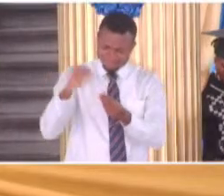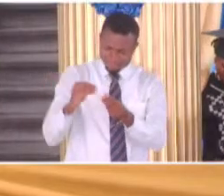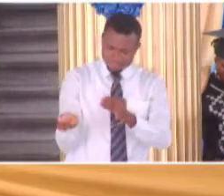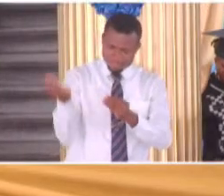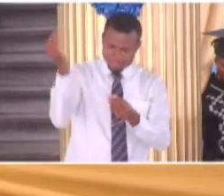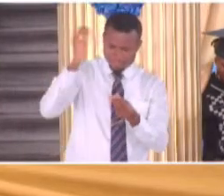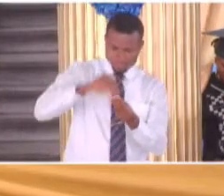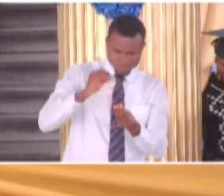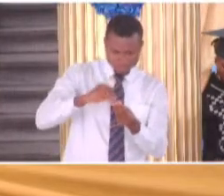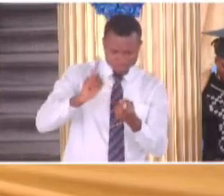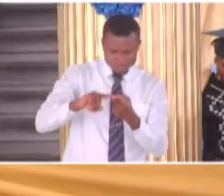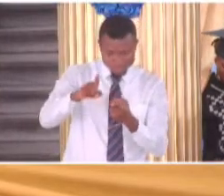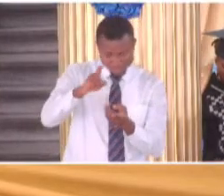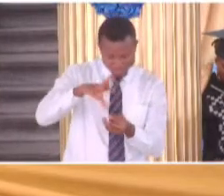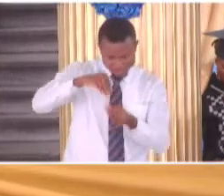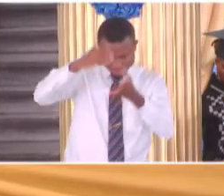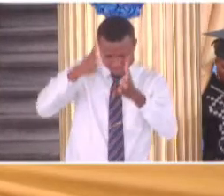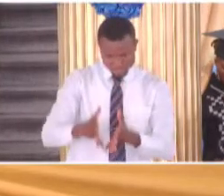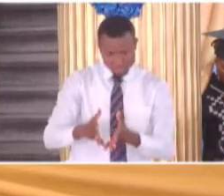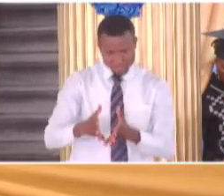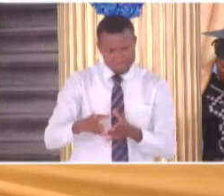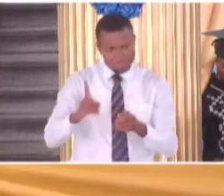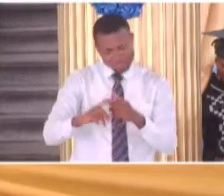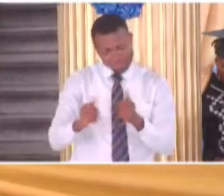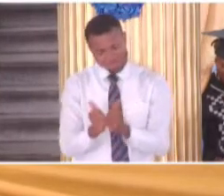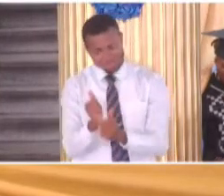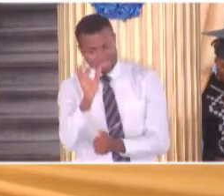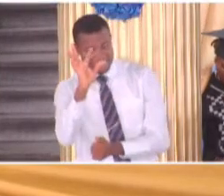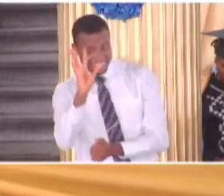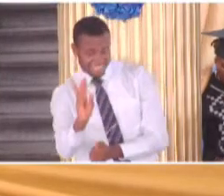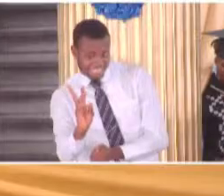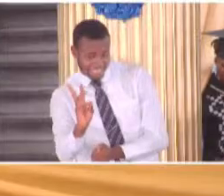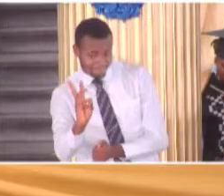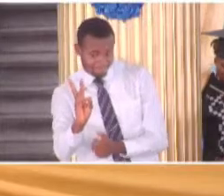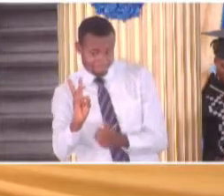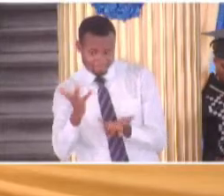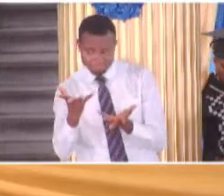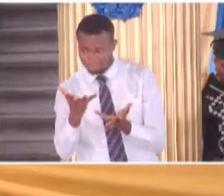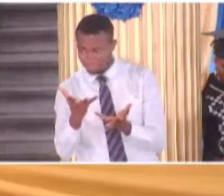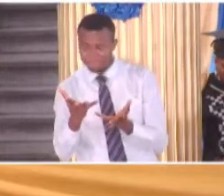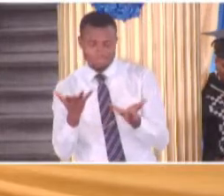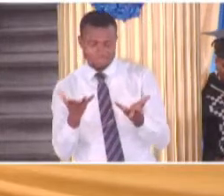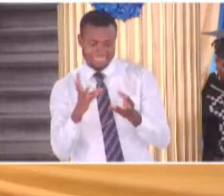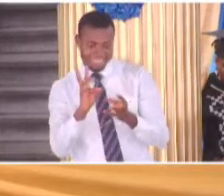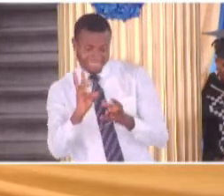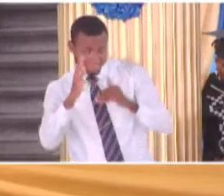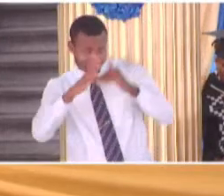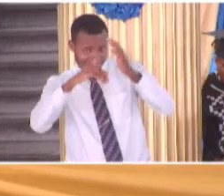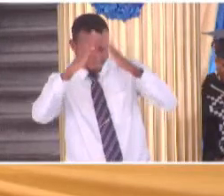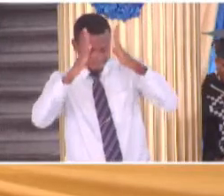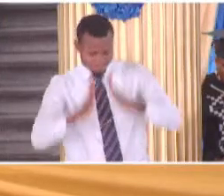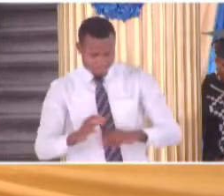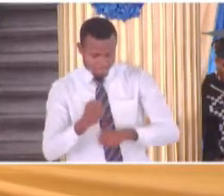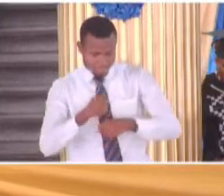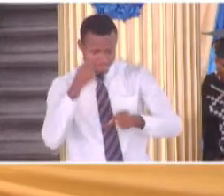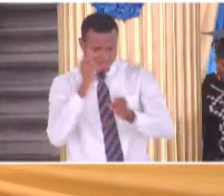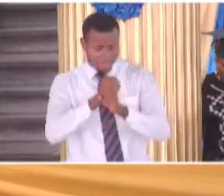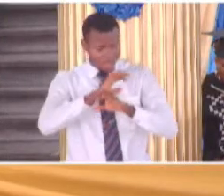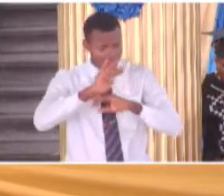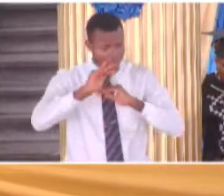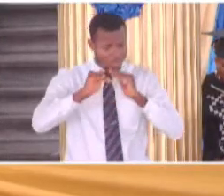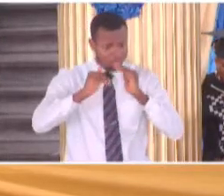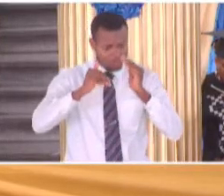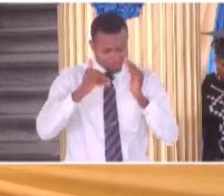comfort zones for our students, with 6 facilities currently under construction. These spaces